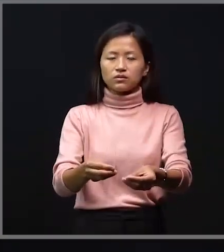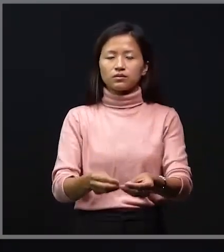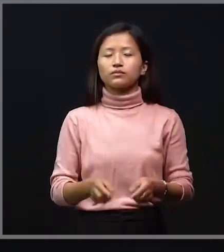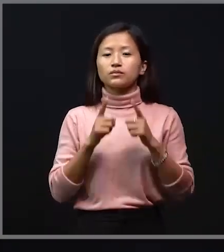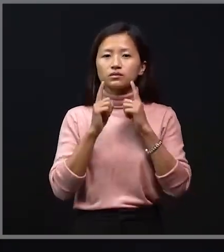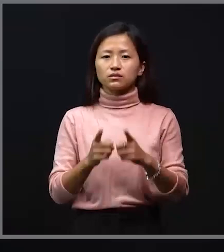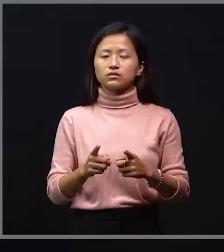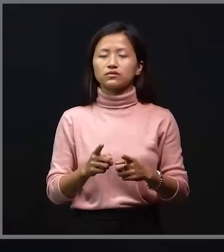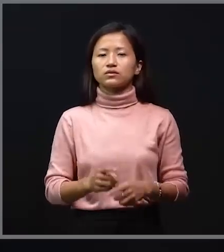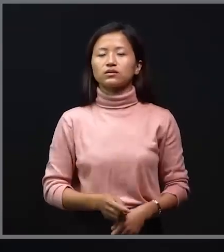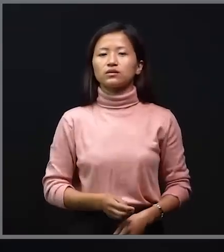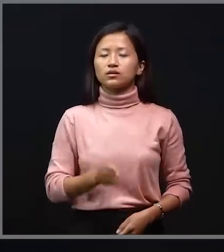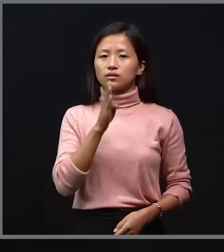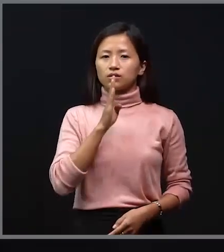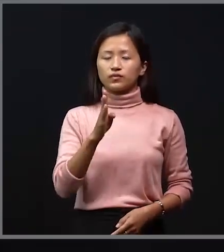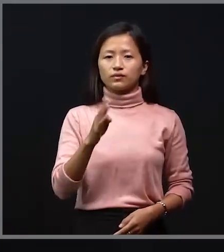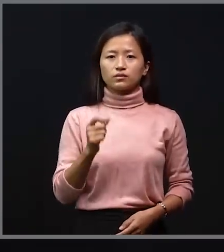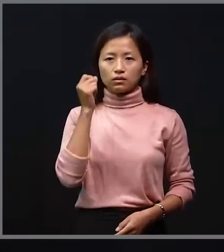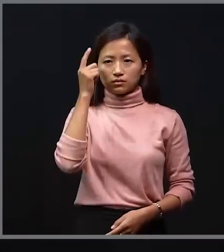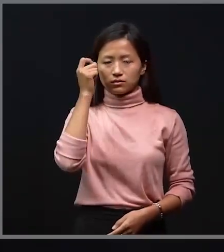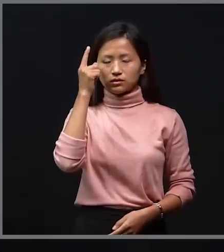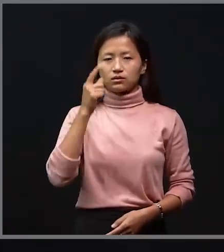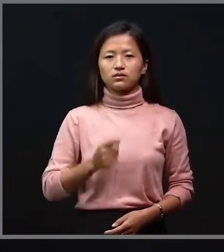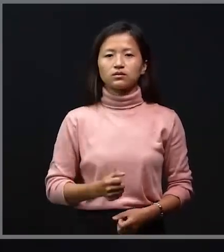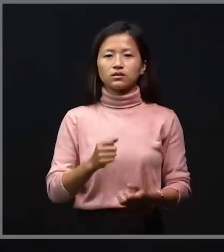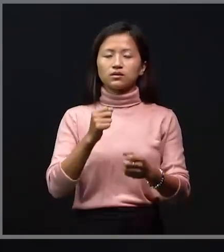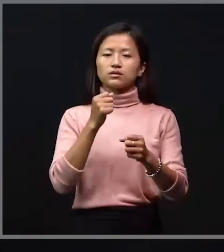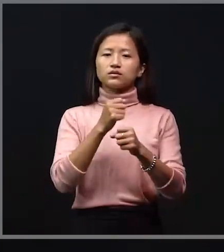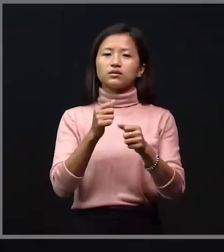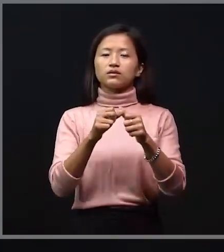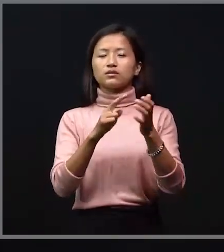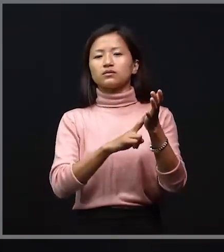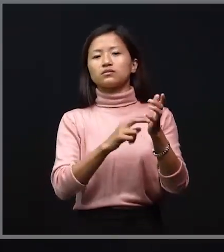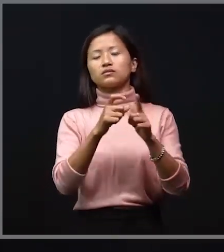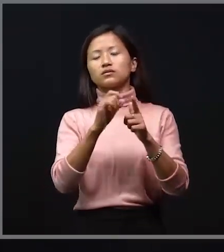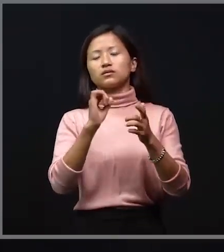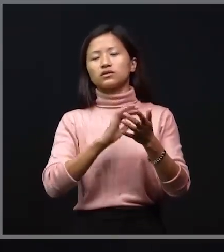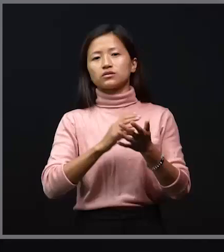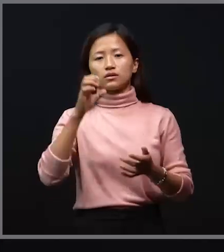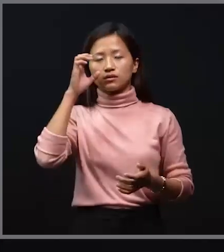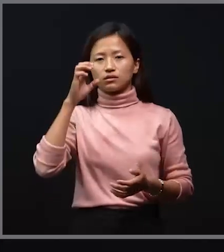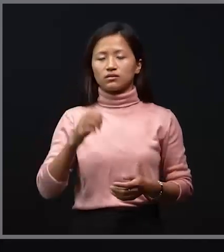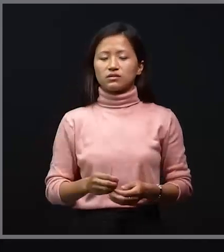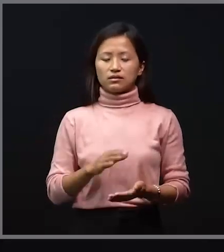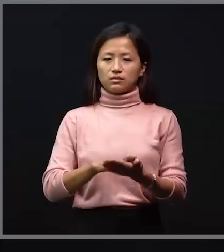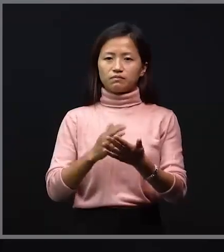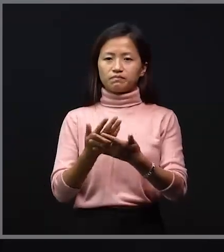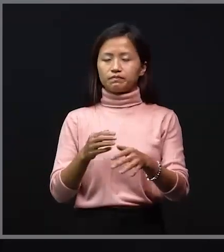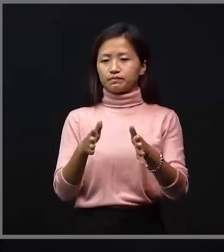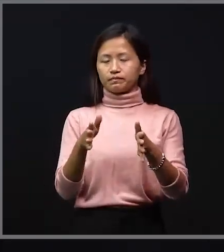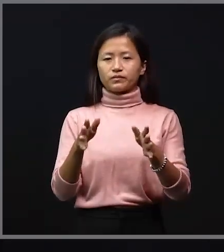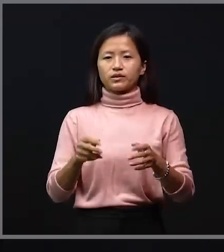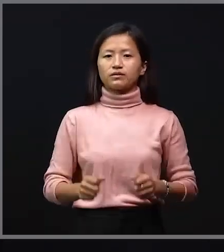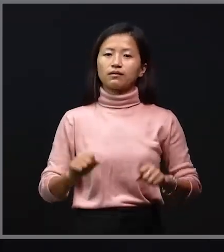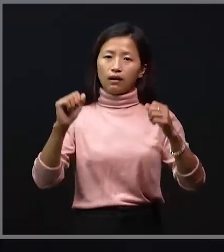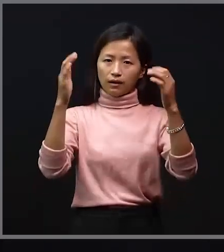of that, they could not come to an understanding. So Gandhiji came back to India empty-handed, okay, because they